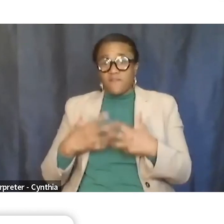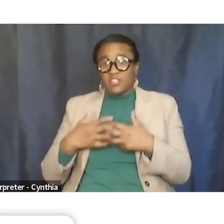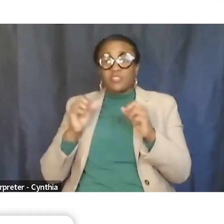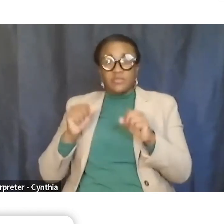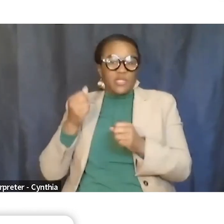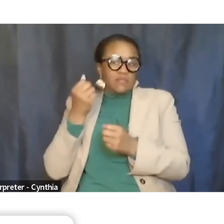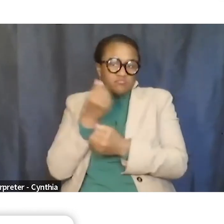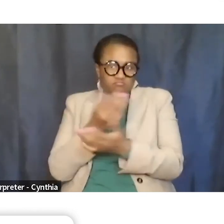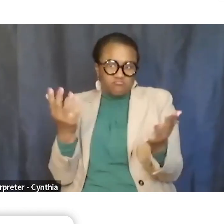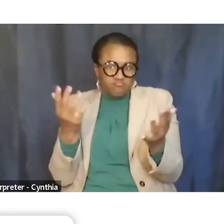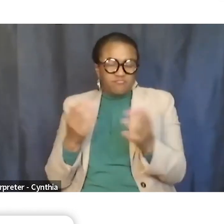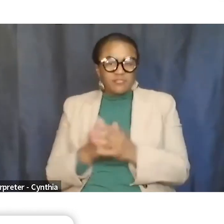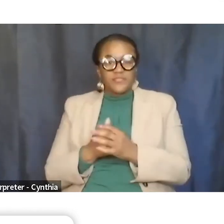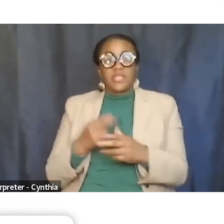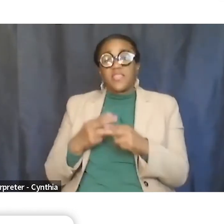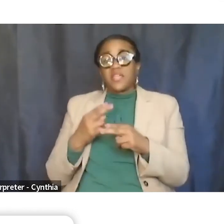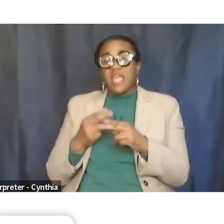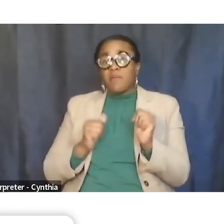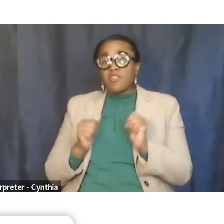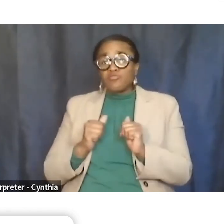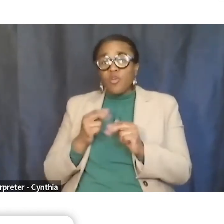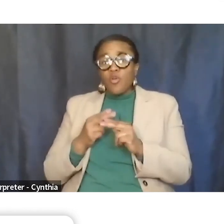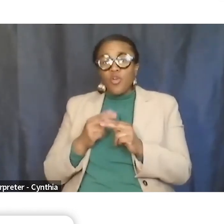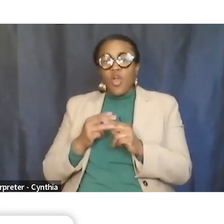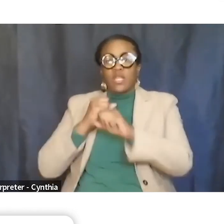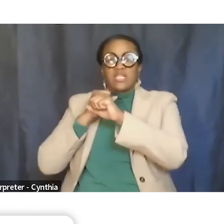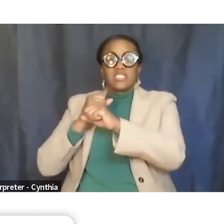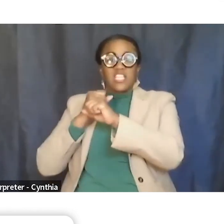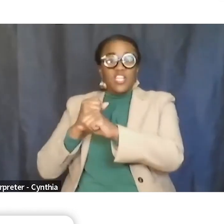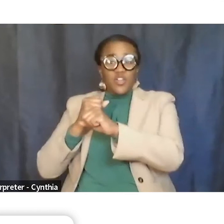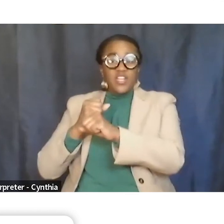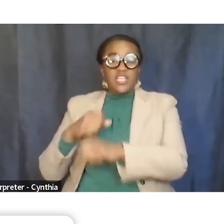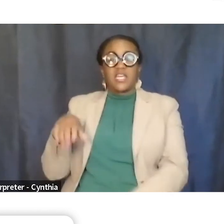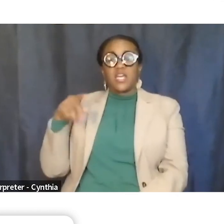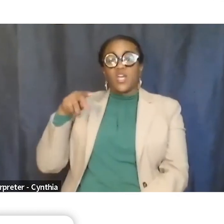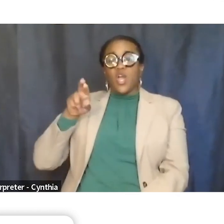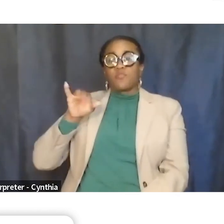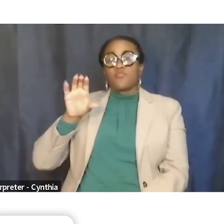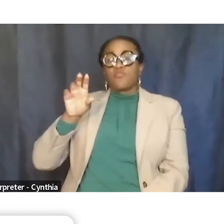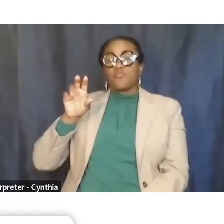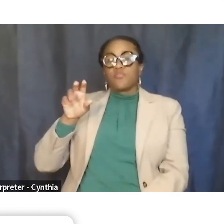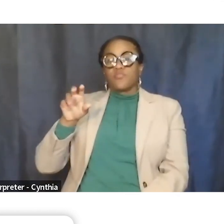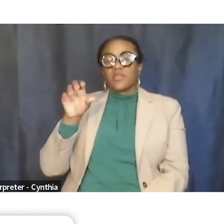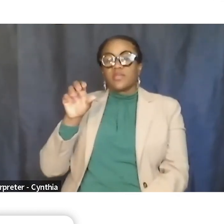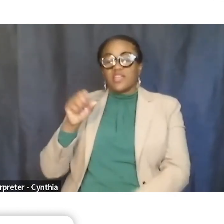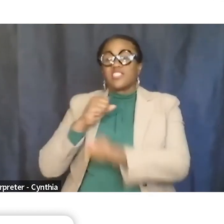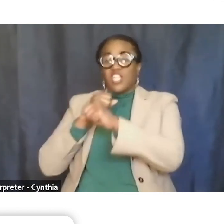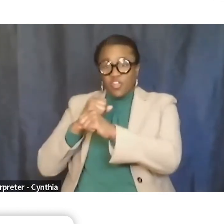all. The name of the show is Security, Privacy, and a lot of other